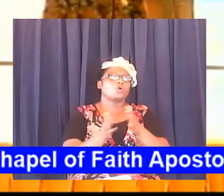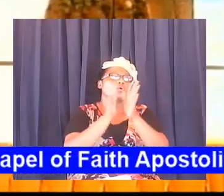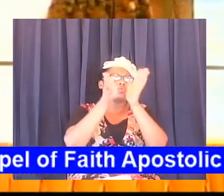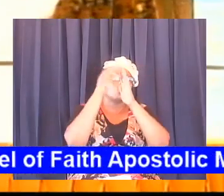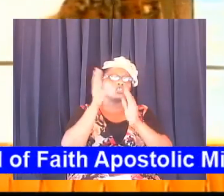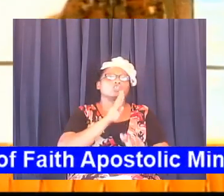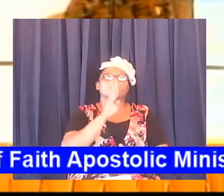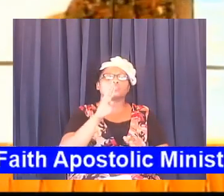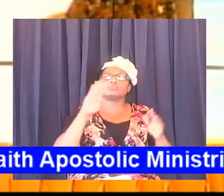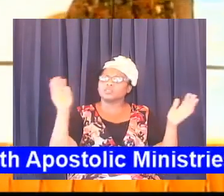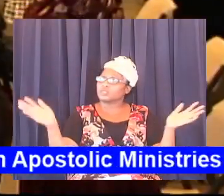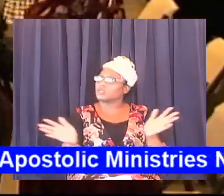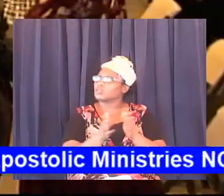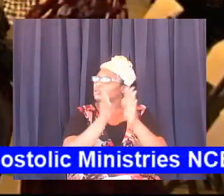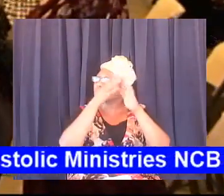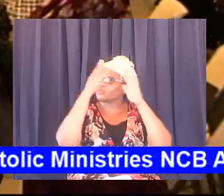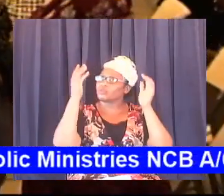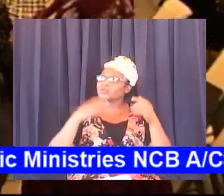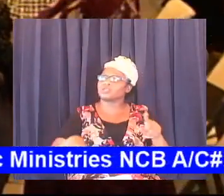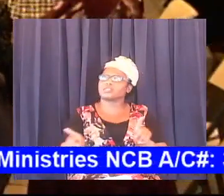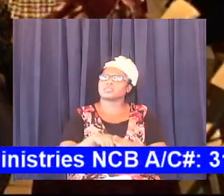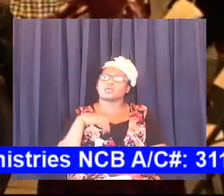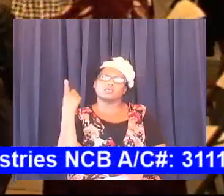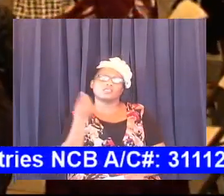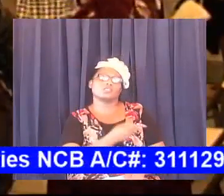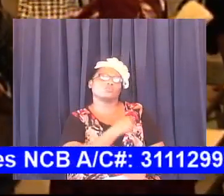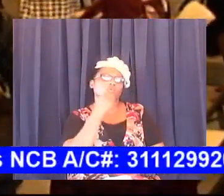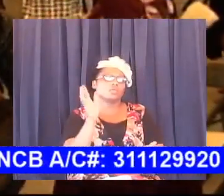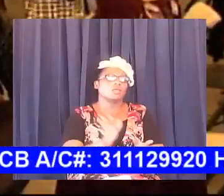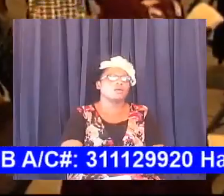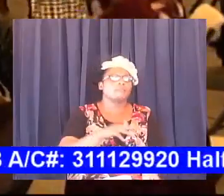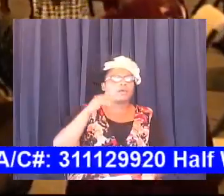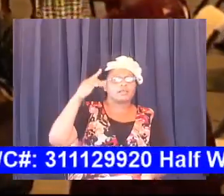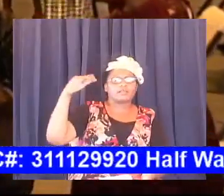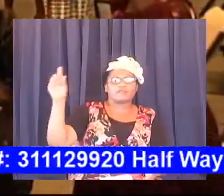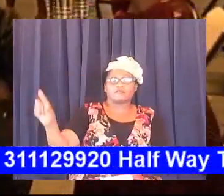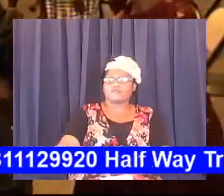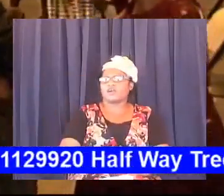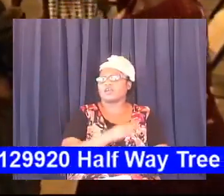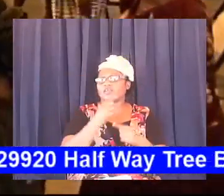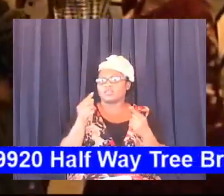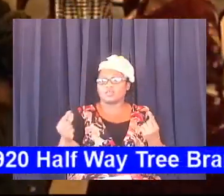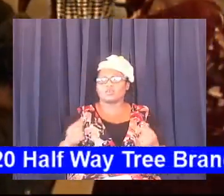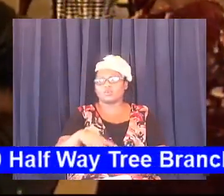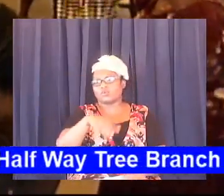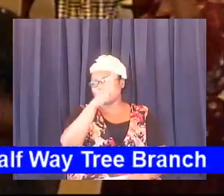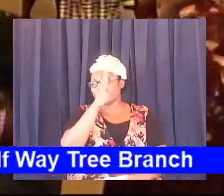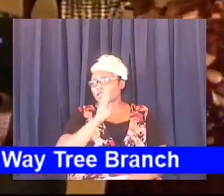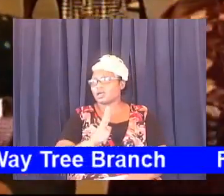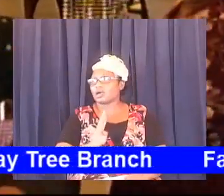God. Hallelujah. Hallelujah. Hallelujah. Hallelujah.